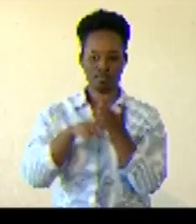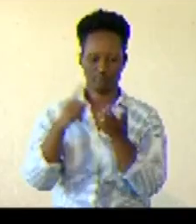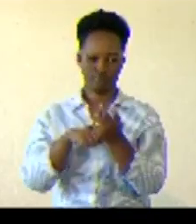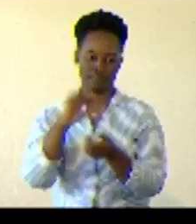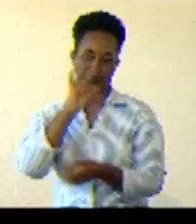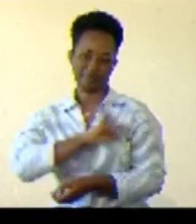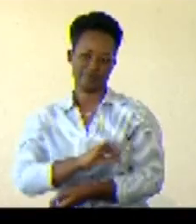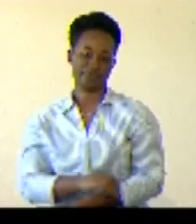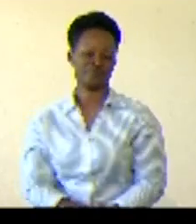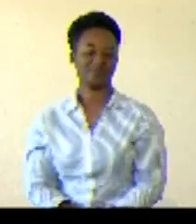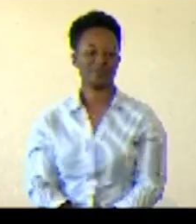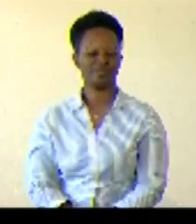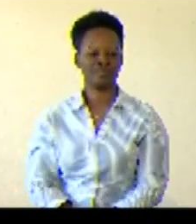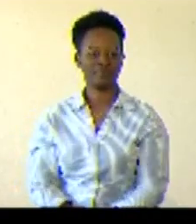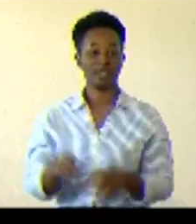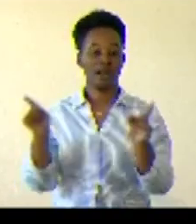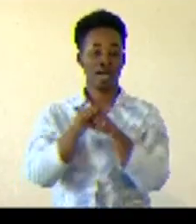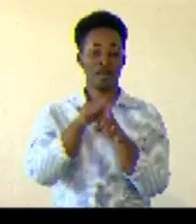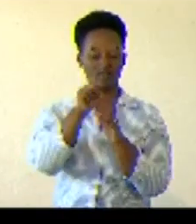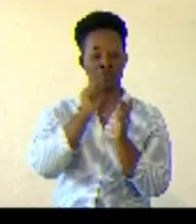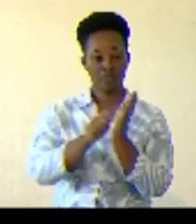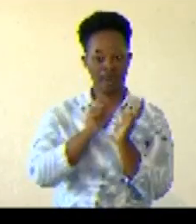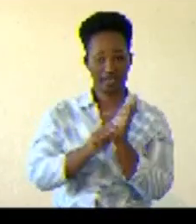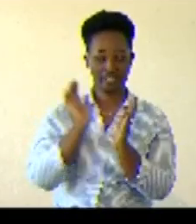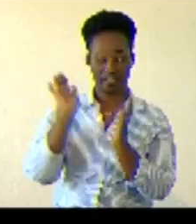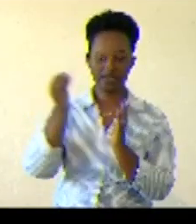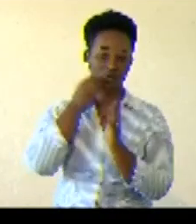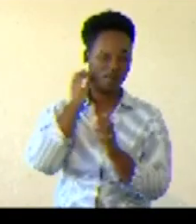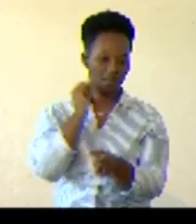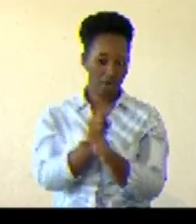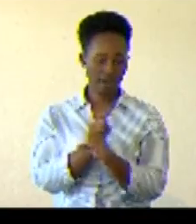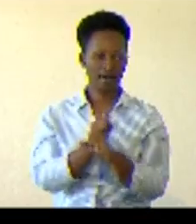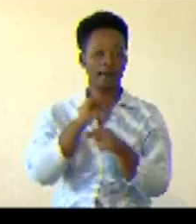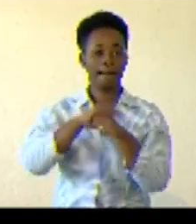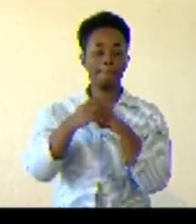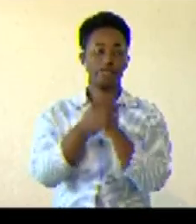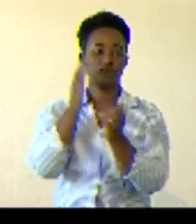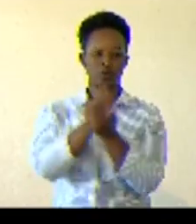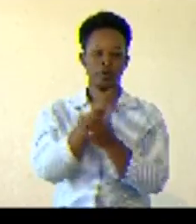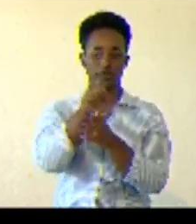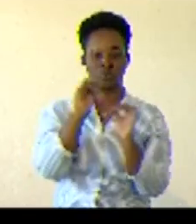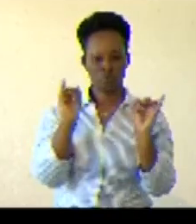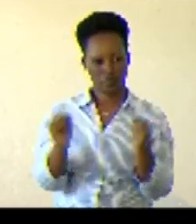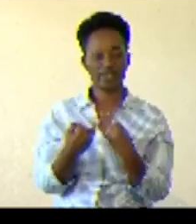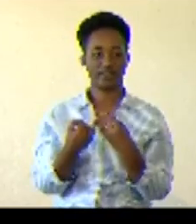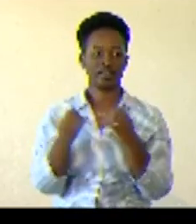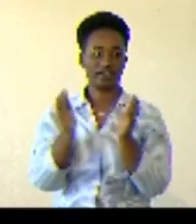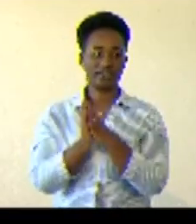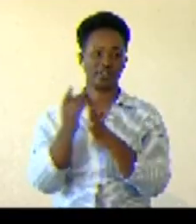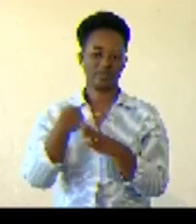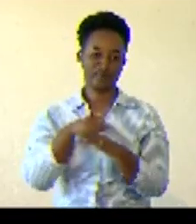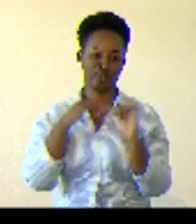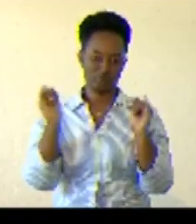profit. So as you write that work, make sure you try it out and you try